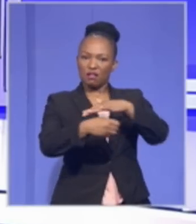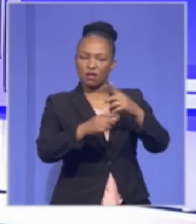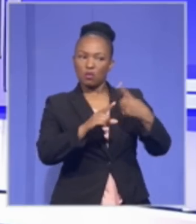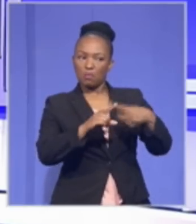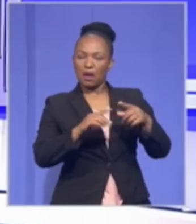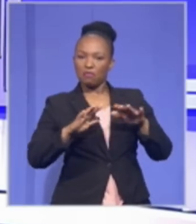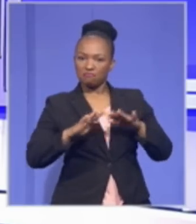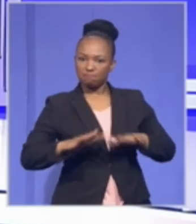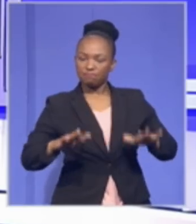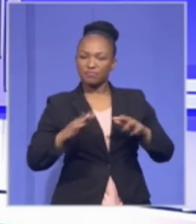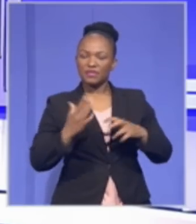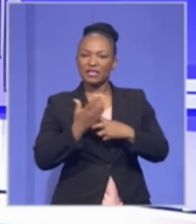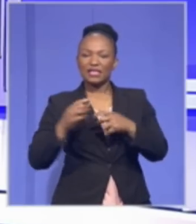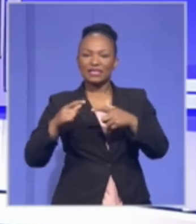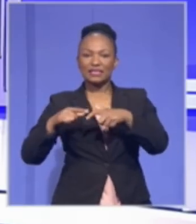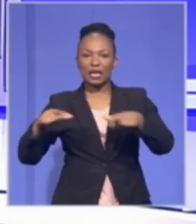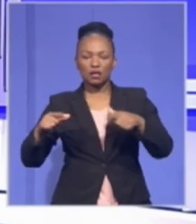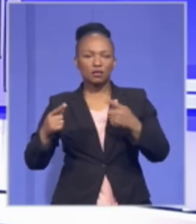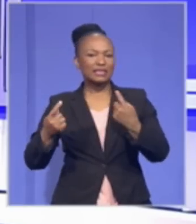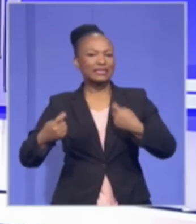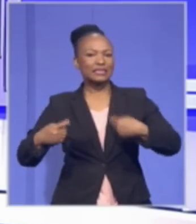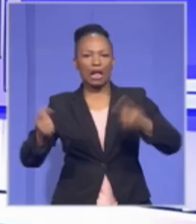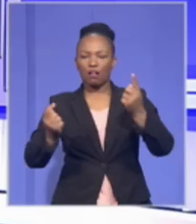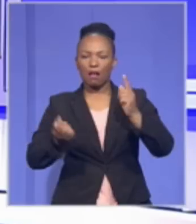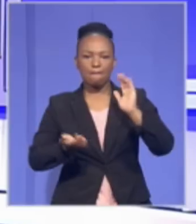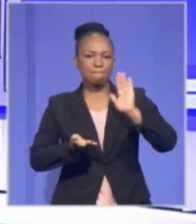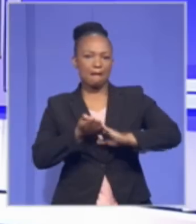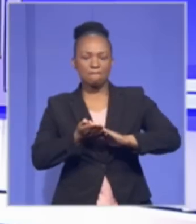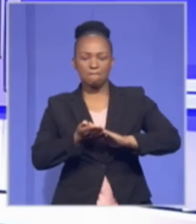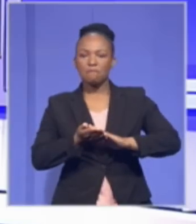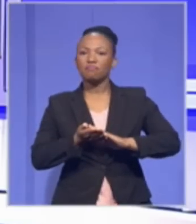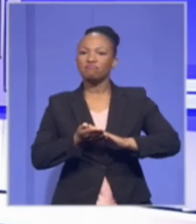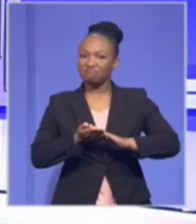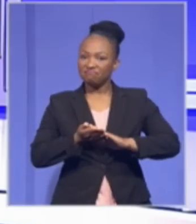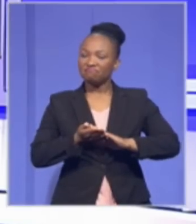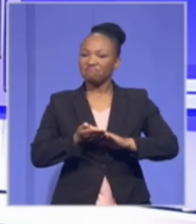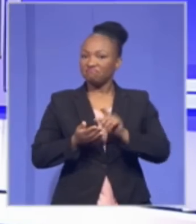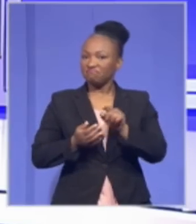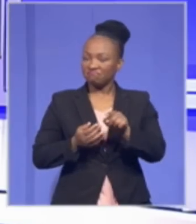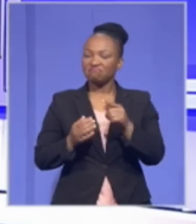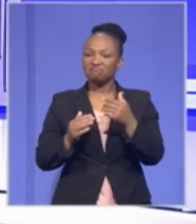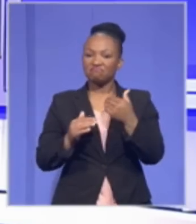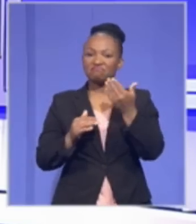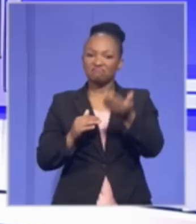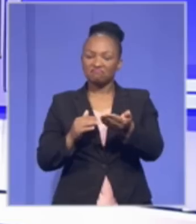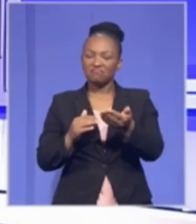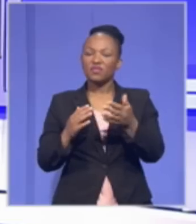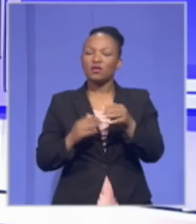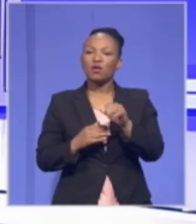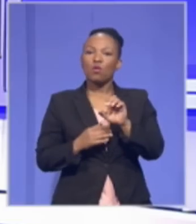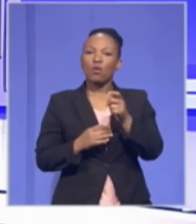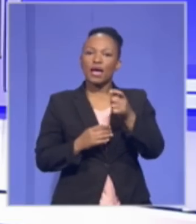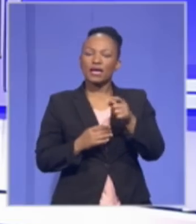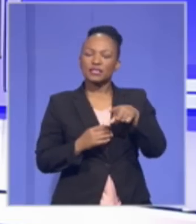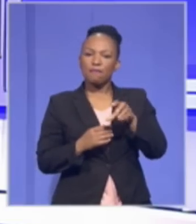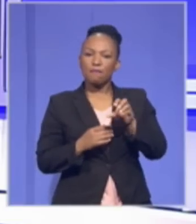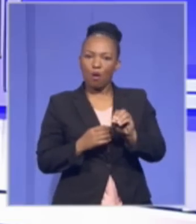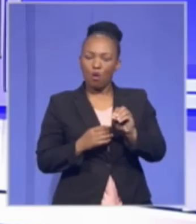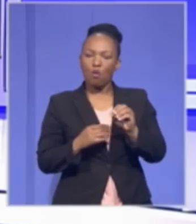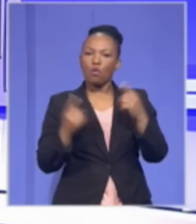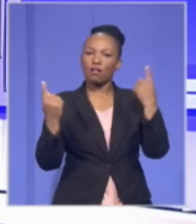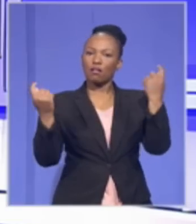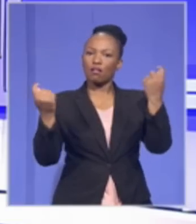yona ditekete tšeo di šetšego di rekišitšwe ka moka mola di iri morago ga fao ka Expo Center go tla swara moletlo wa